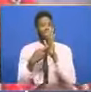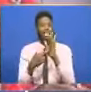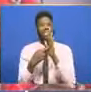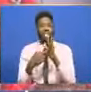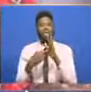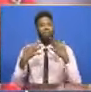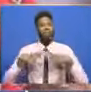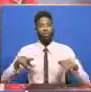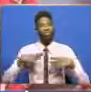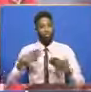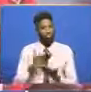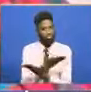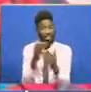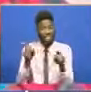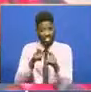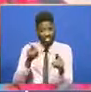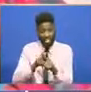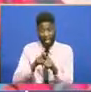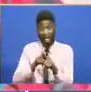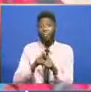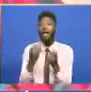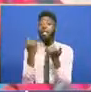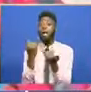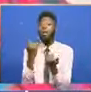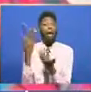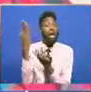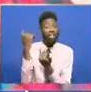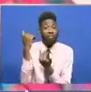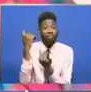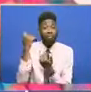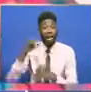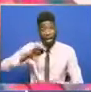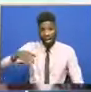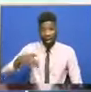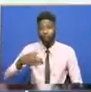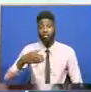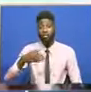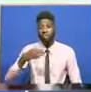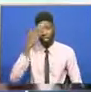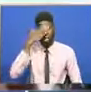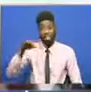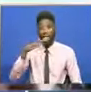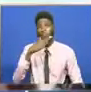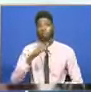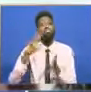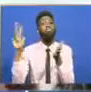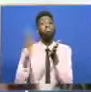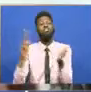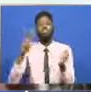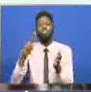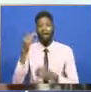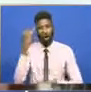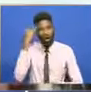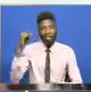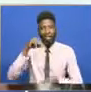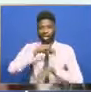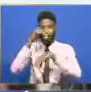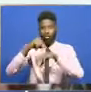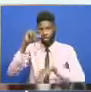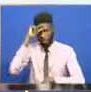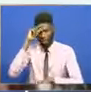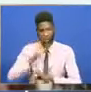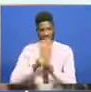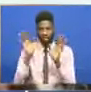assemblies are expected to rubber stamp the executive ideologies. Those people who are telling us that